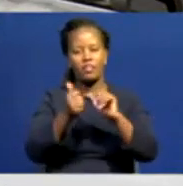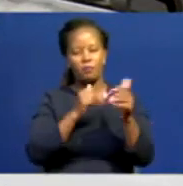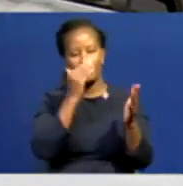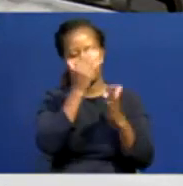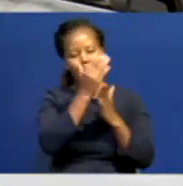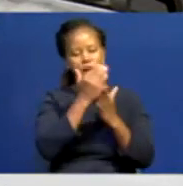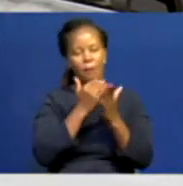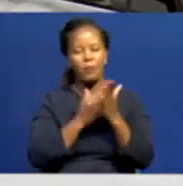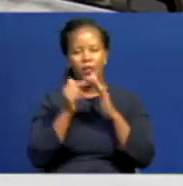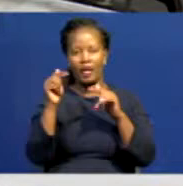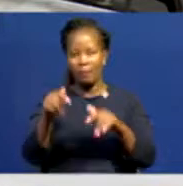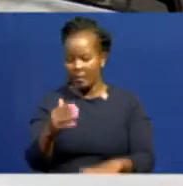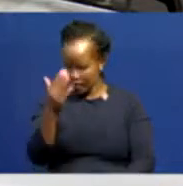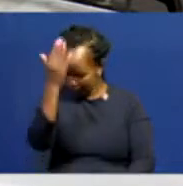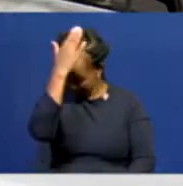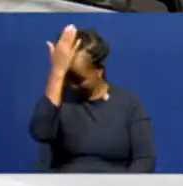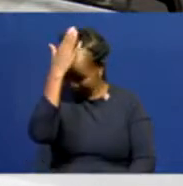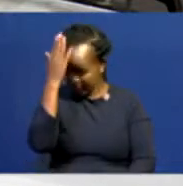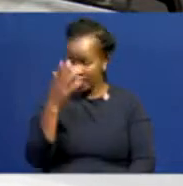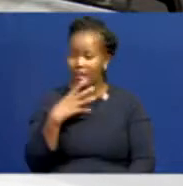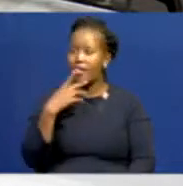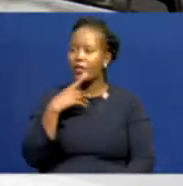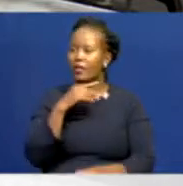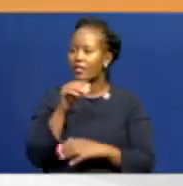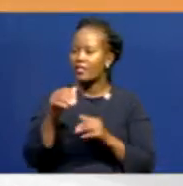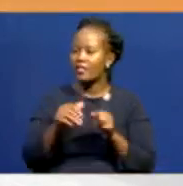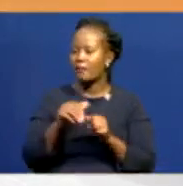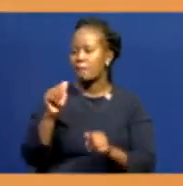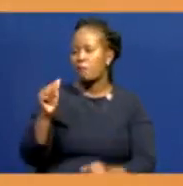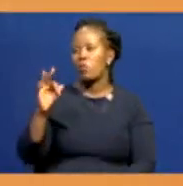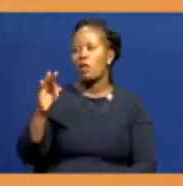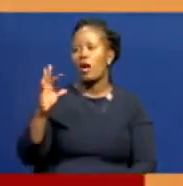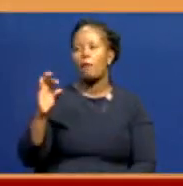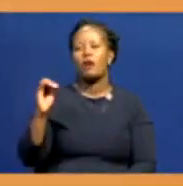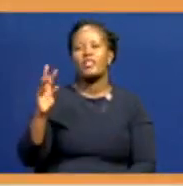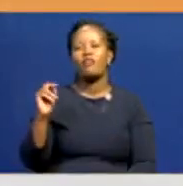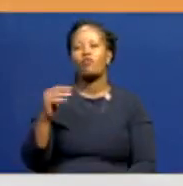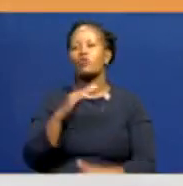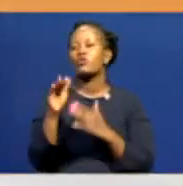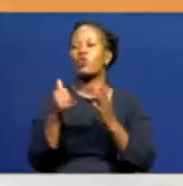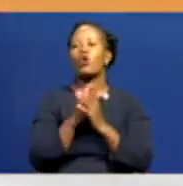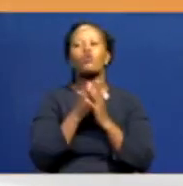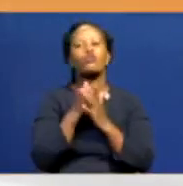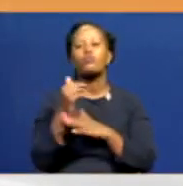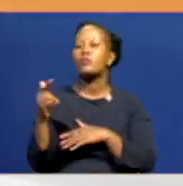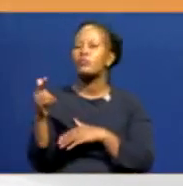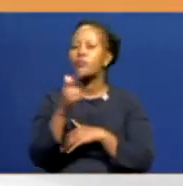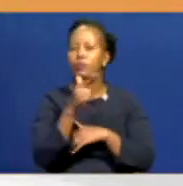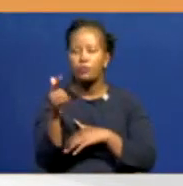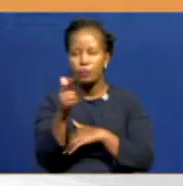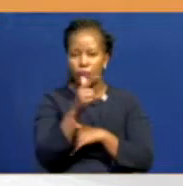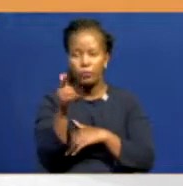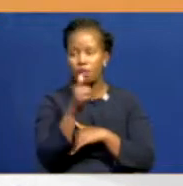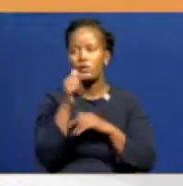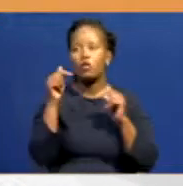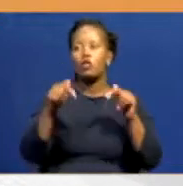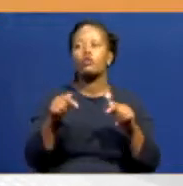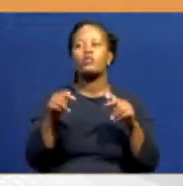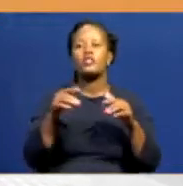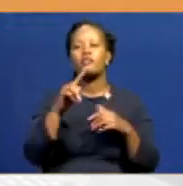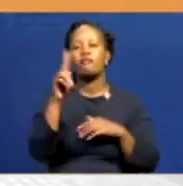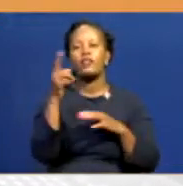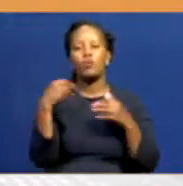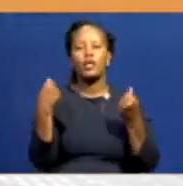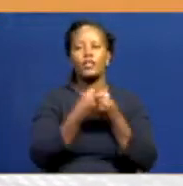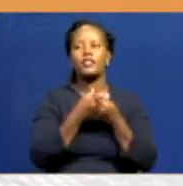lovely Monday. Of course, we'll be talking about Africa Cup of Nations. Also, remember that the action is live on KBC Channel 1 today. There'll be three matches. The first one, of course,